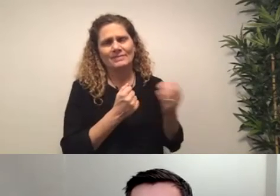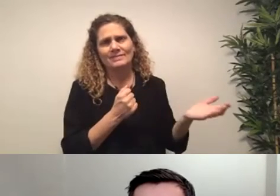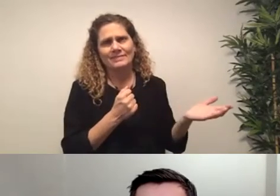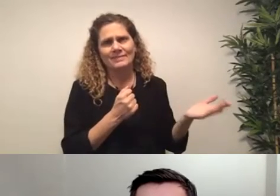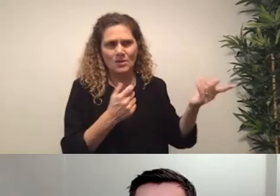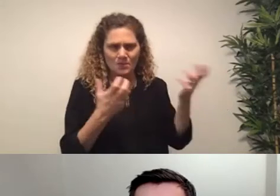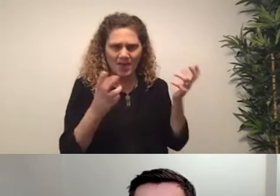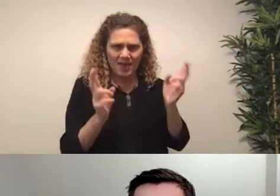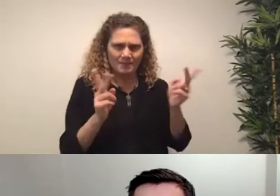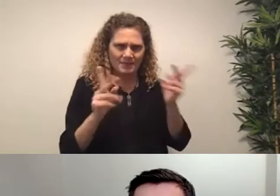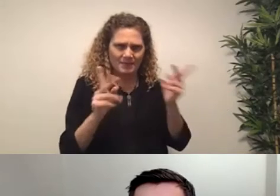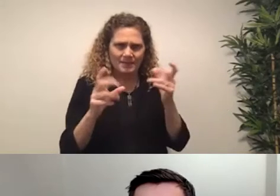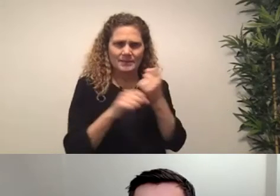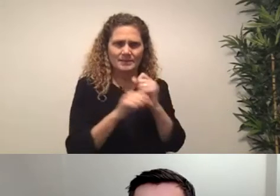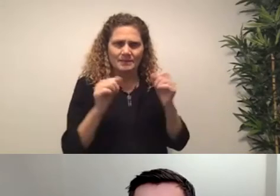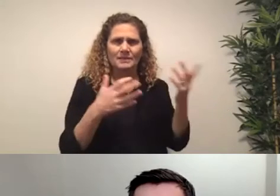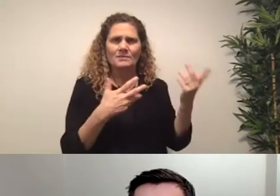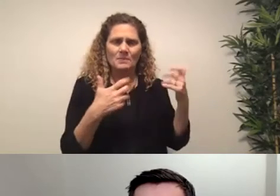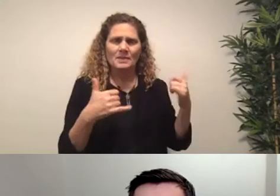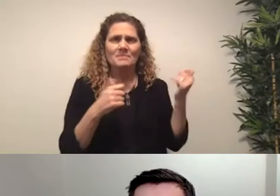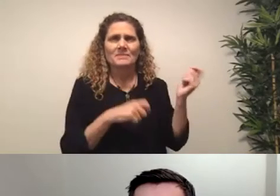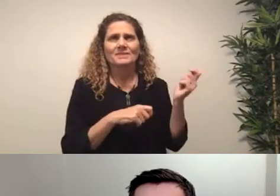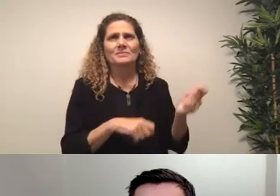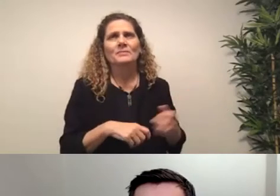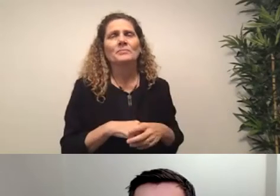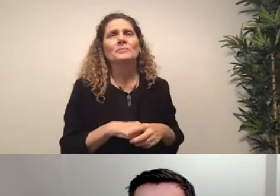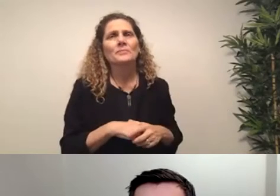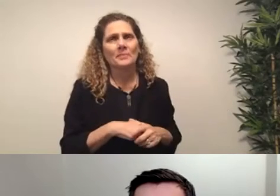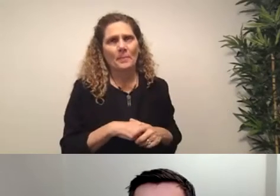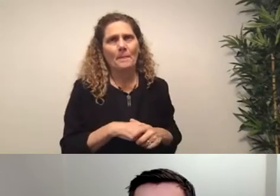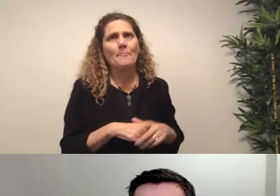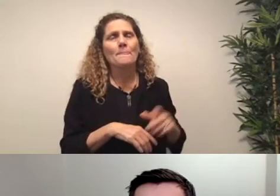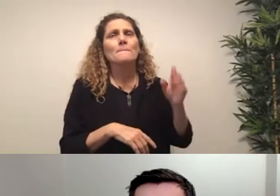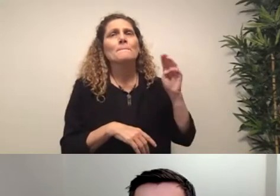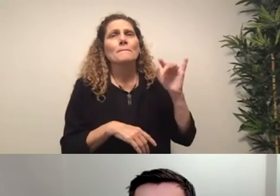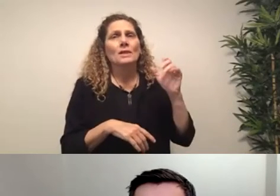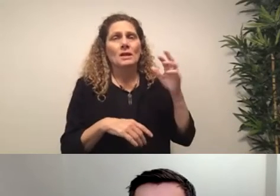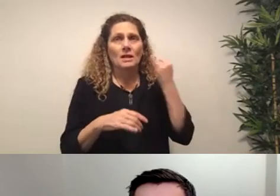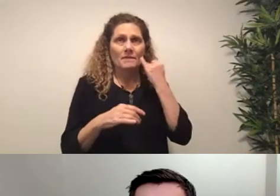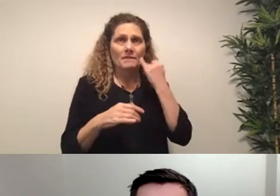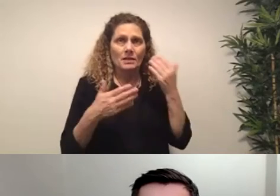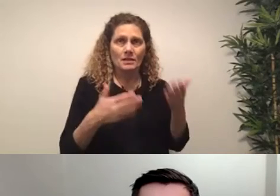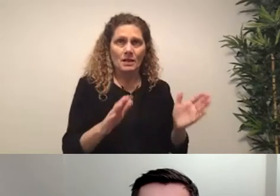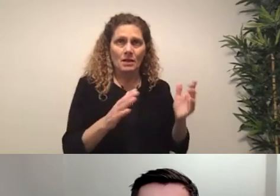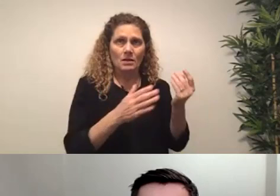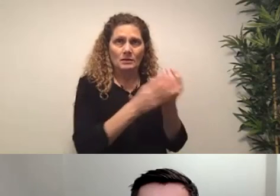they'll be with us. But again, if they can play baseball, they want to play baseball there, and I understand that. We all want them to play baseball there.